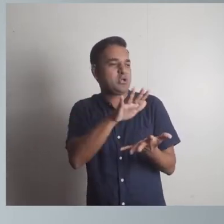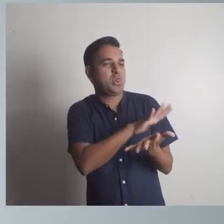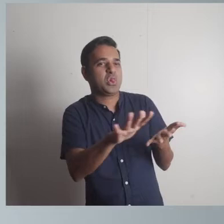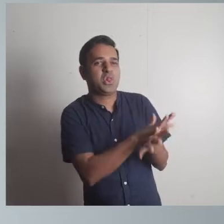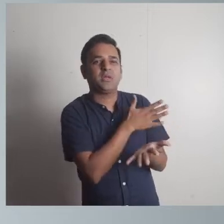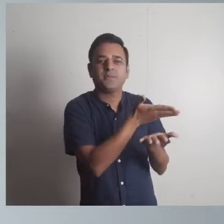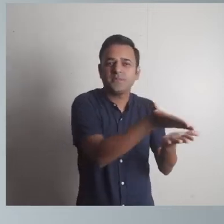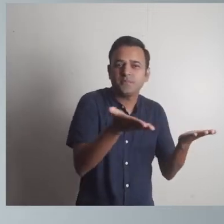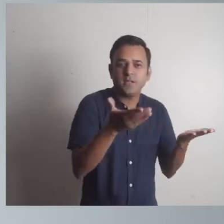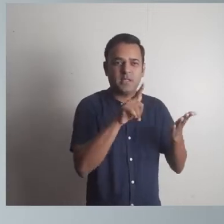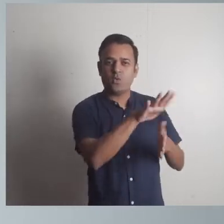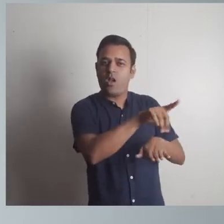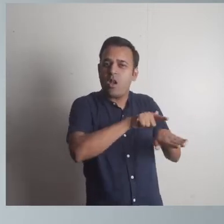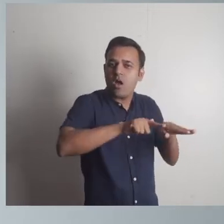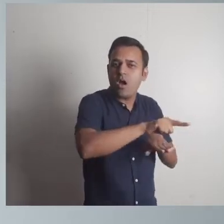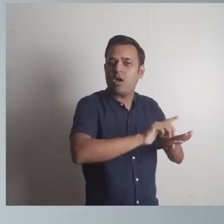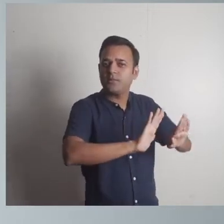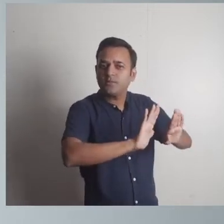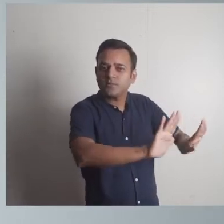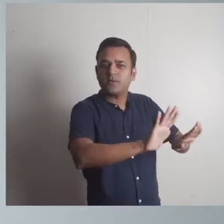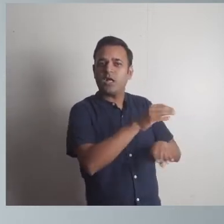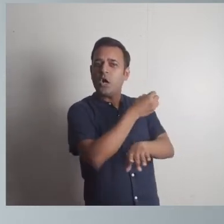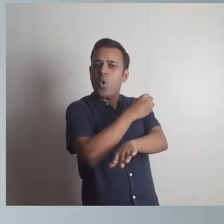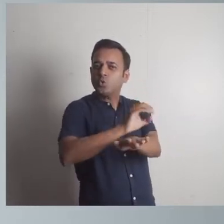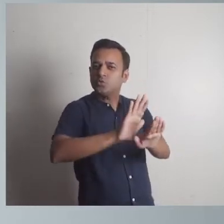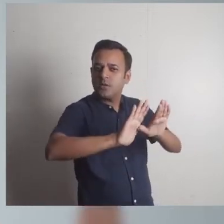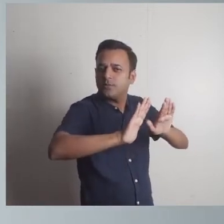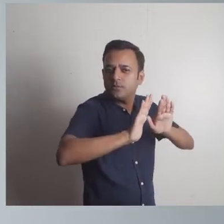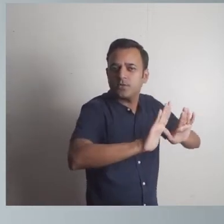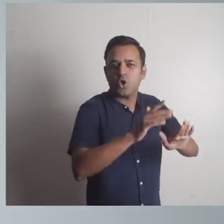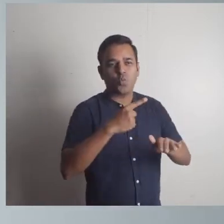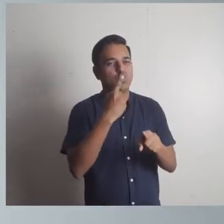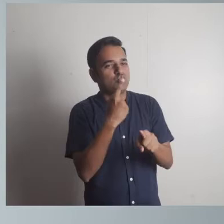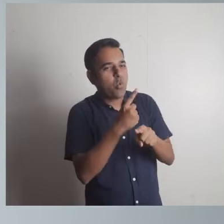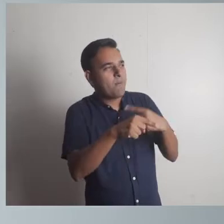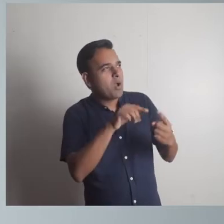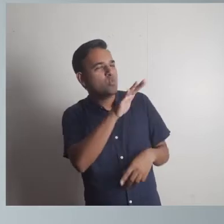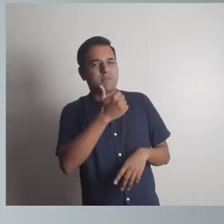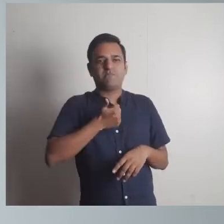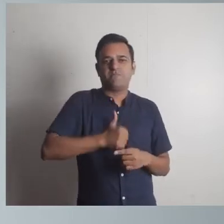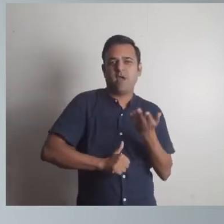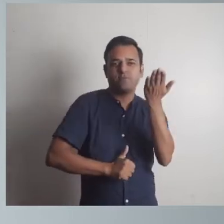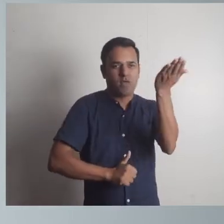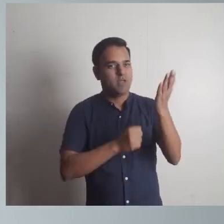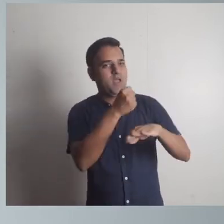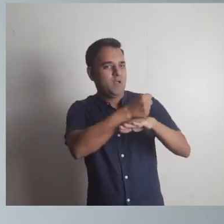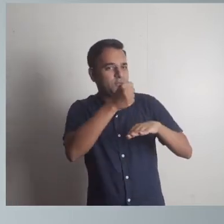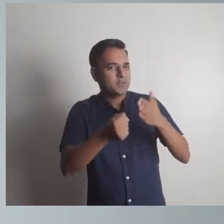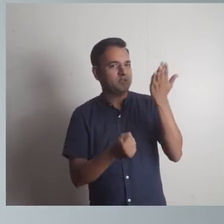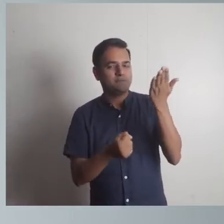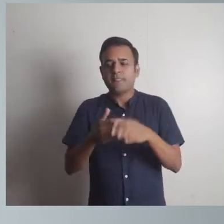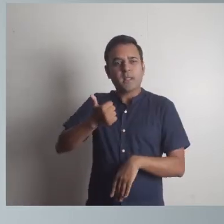of societies within our own community, but also be clear on what's happening in the rest of the world. And climate